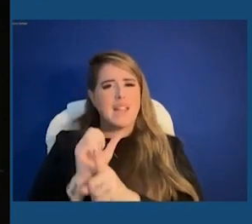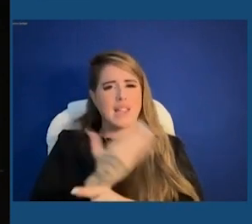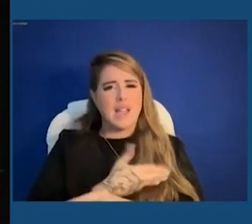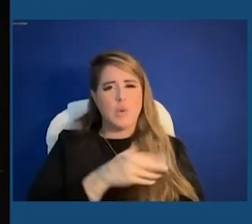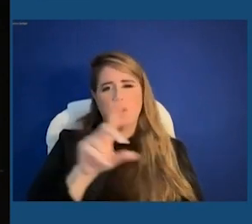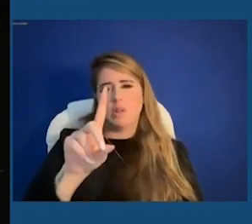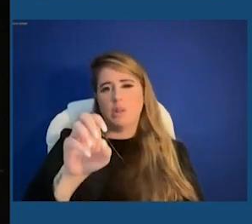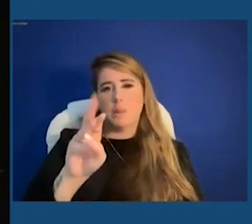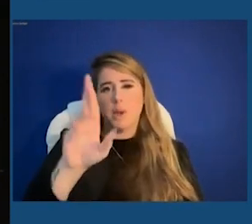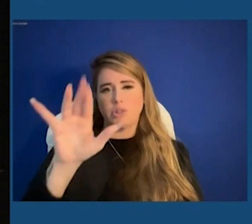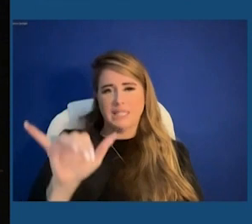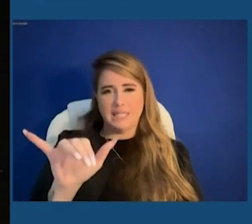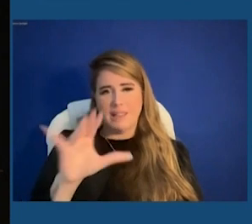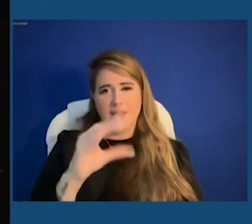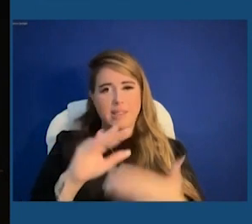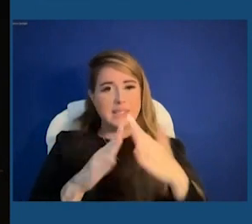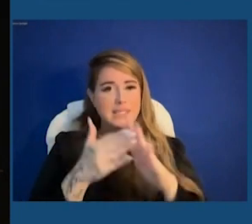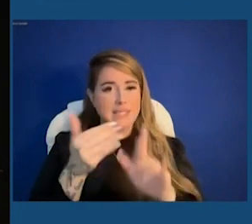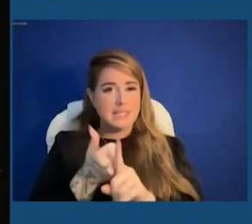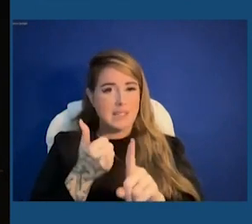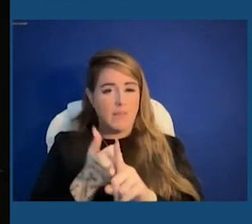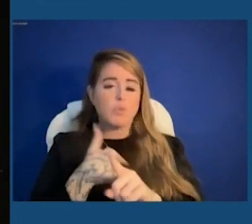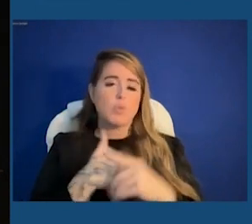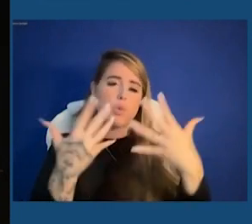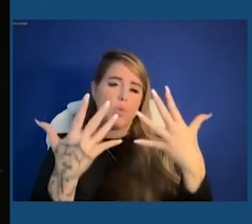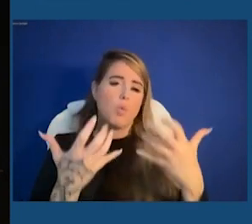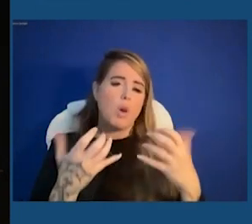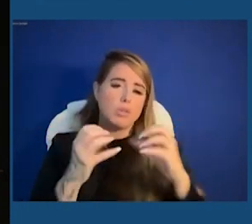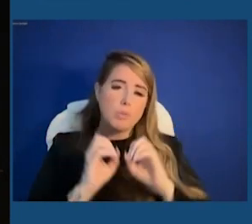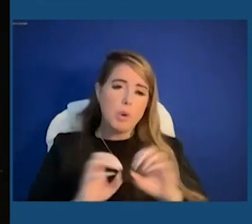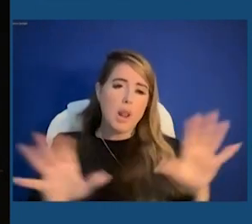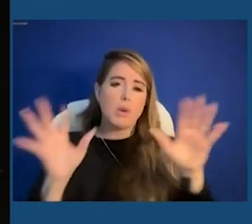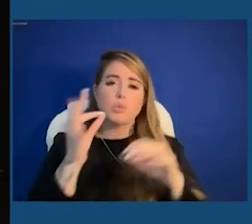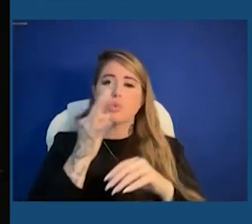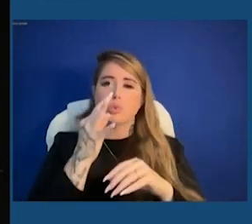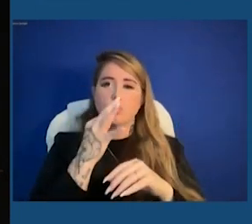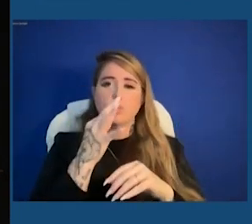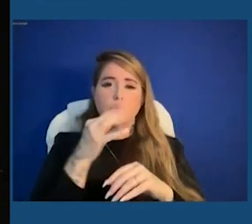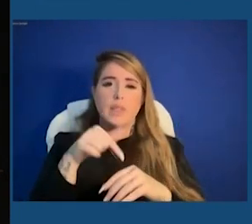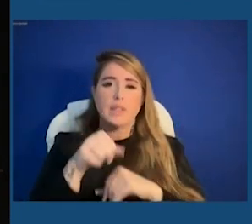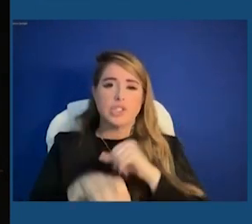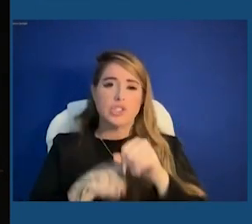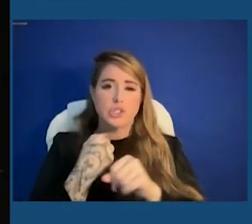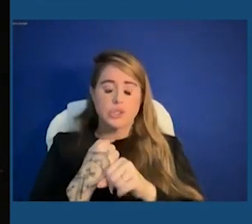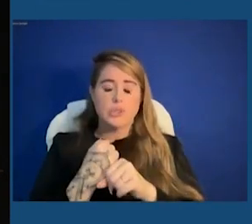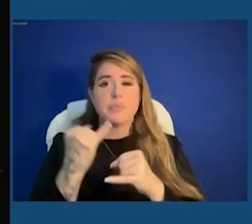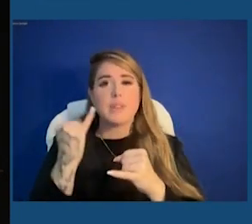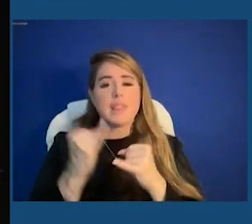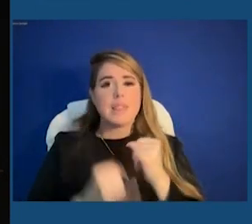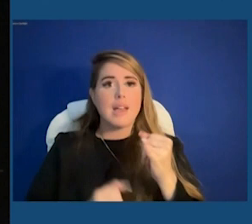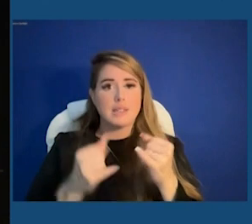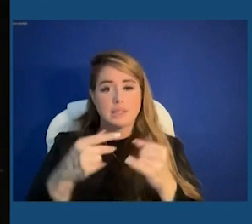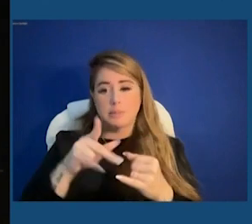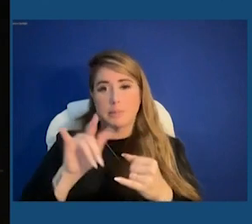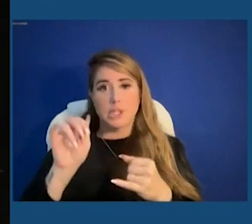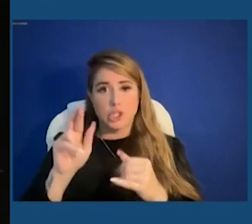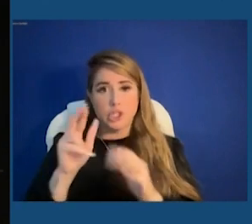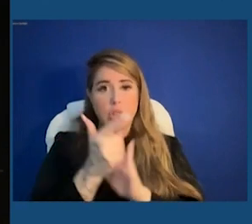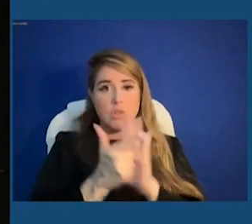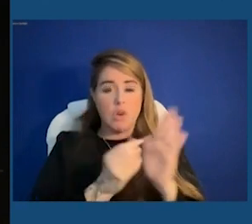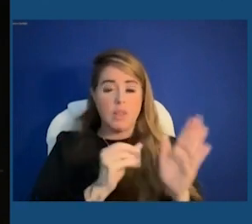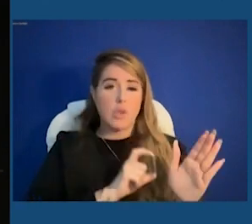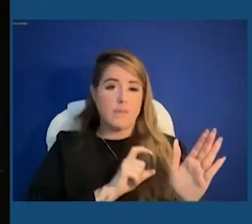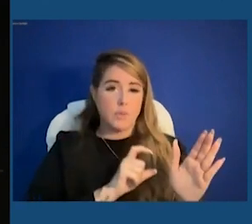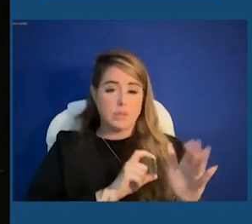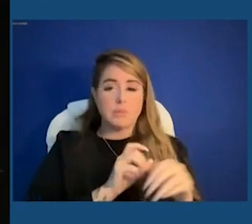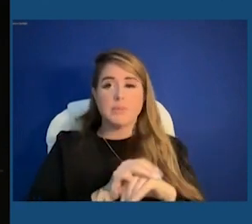itself. And that's what we're hoping to be able to put out sometime later on this year. And then last, our pillar is laws and law enforcement.